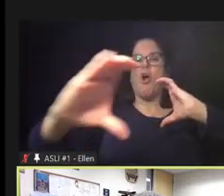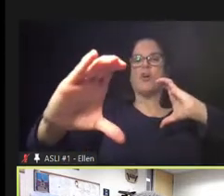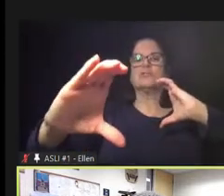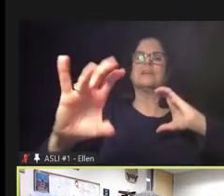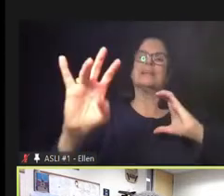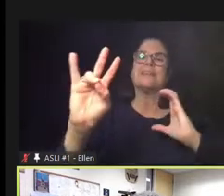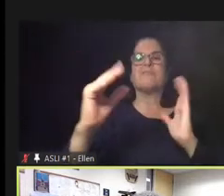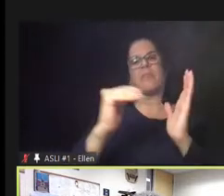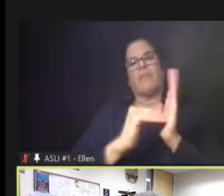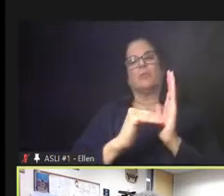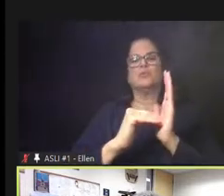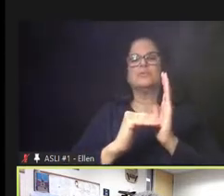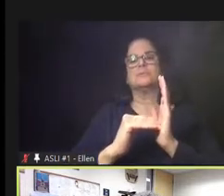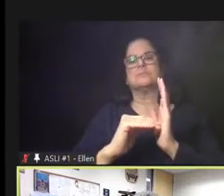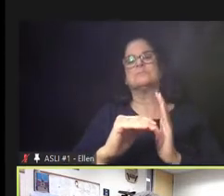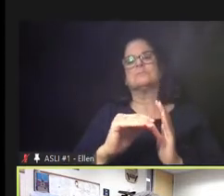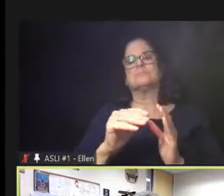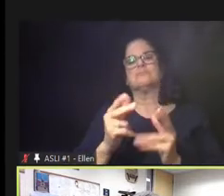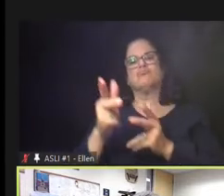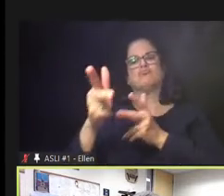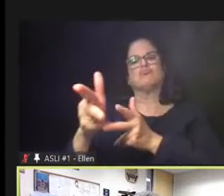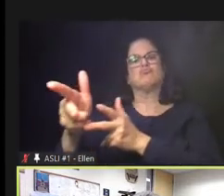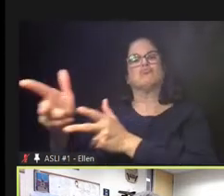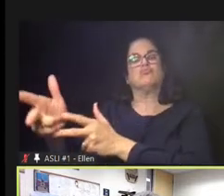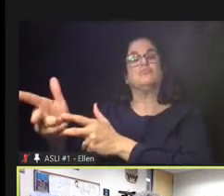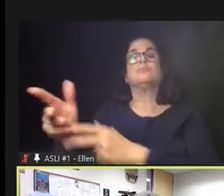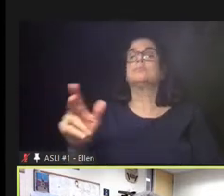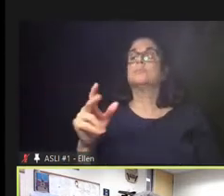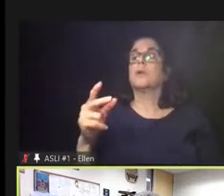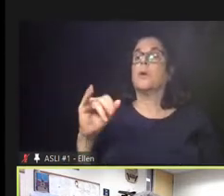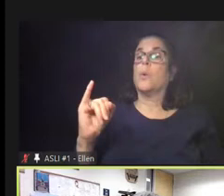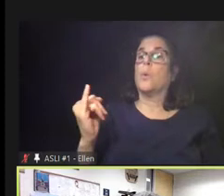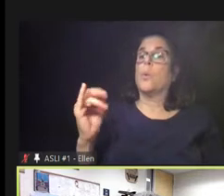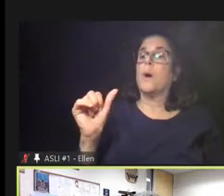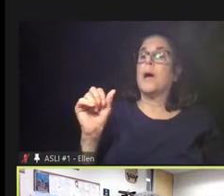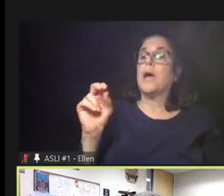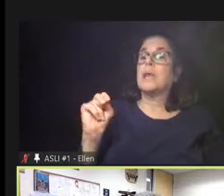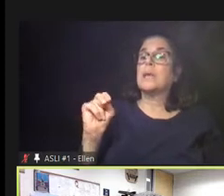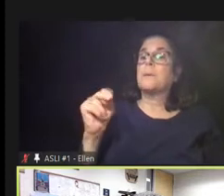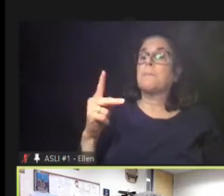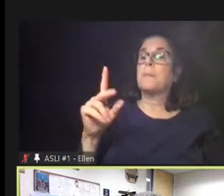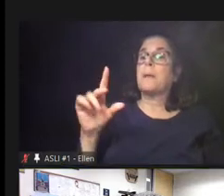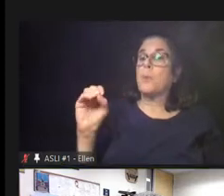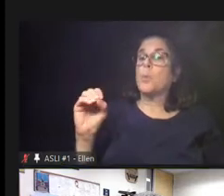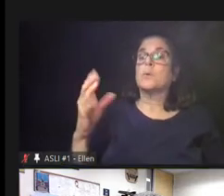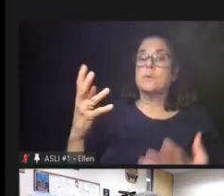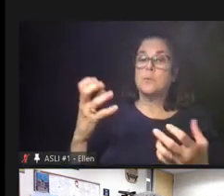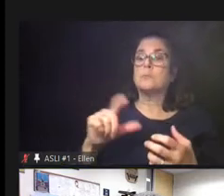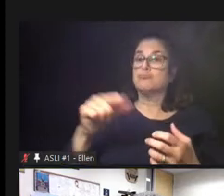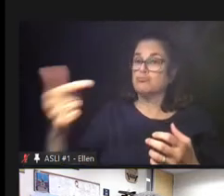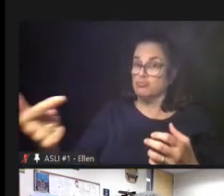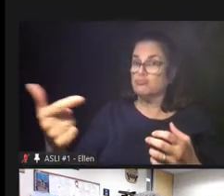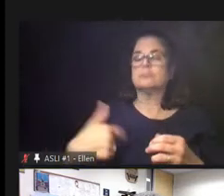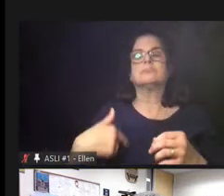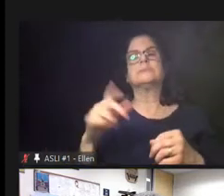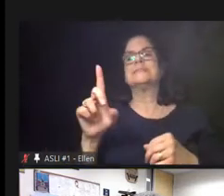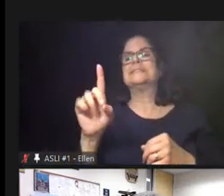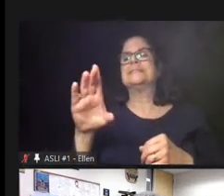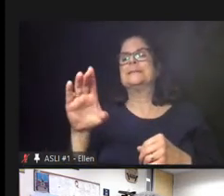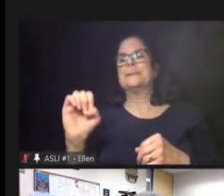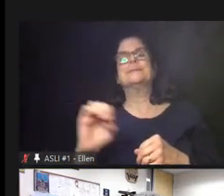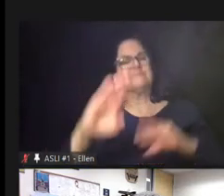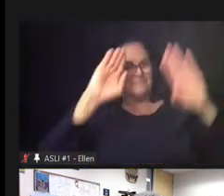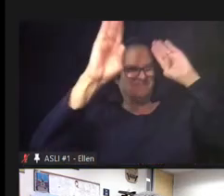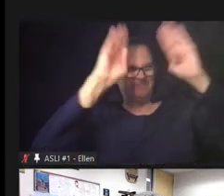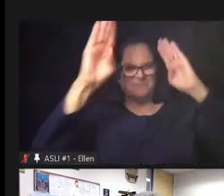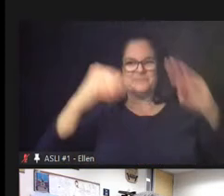screen. And I'll pause here. Juan Pablo, would you like to provide a DBE update on the contract? Thanks, Bill. Good afternoon, Directors. Juan